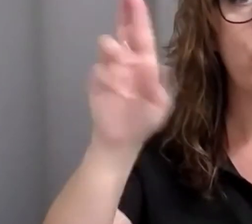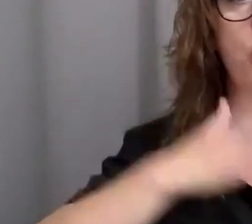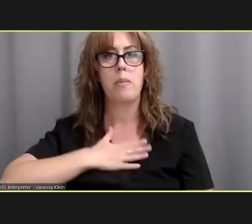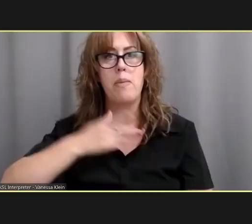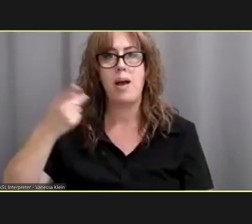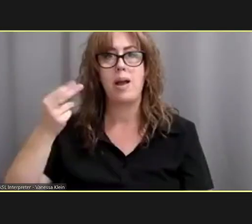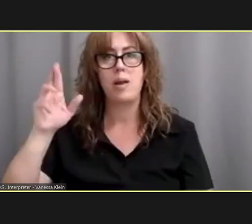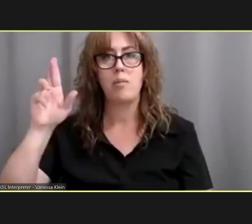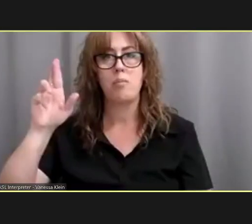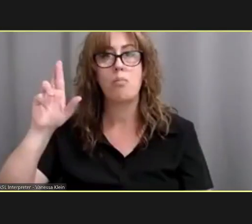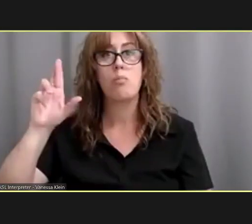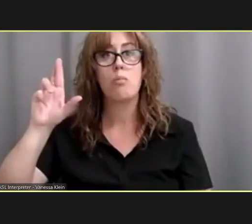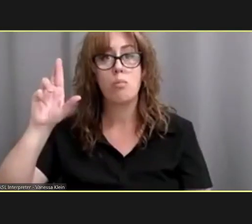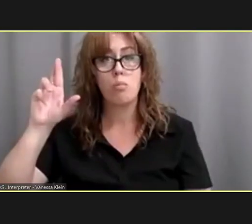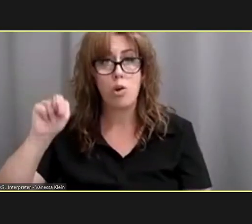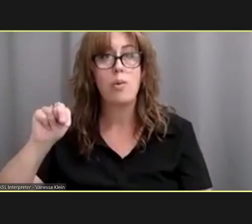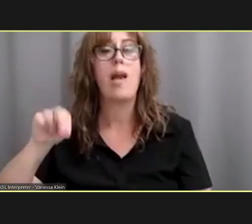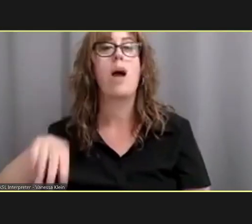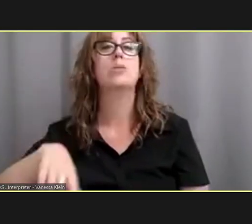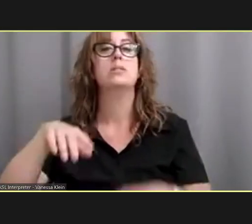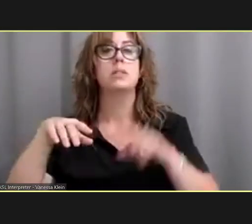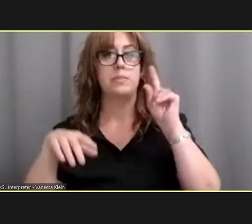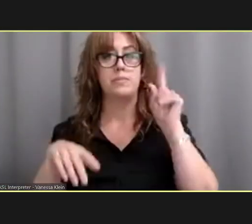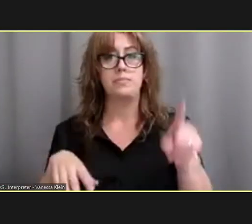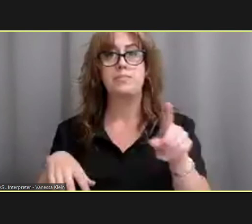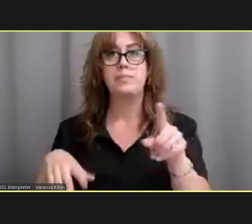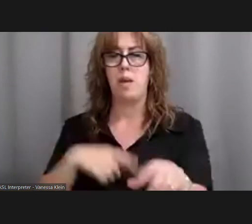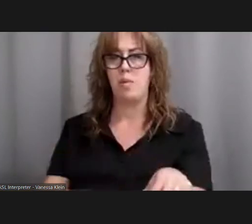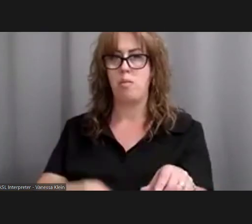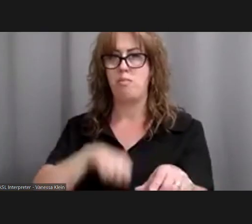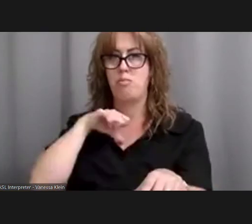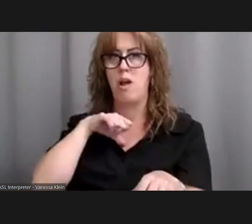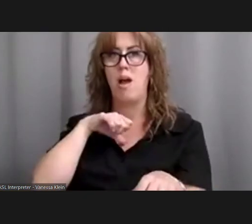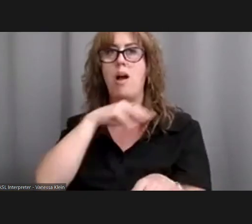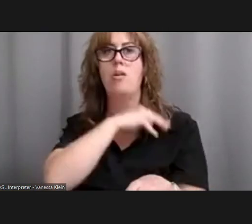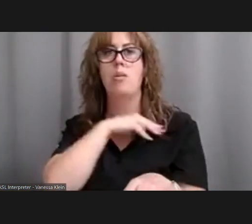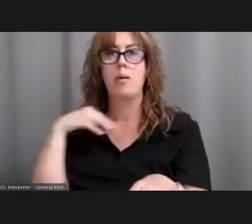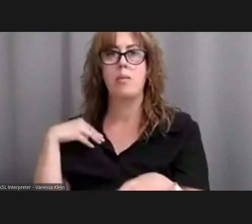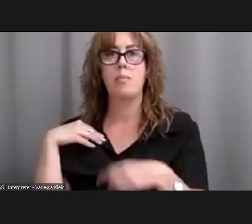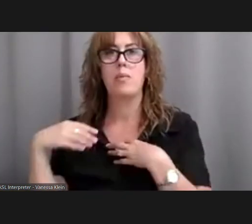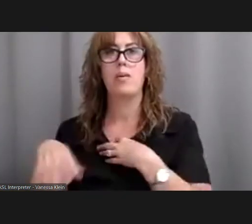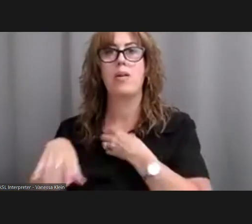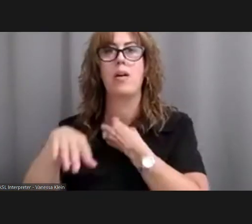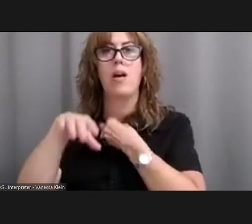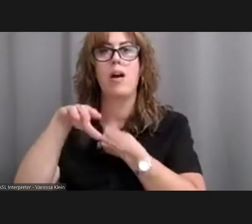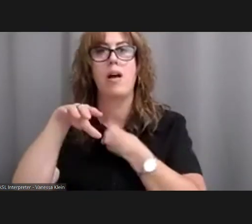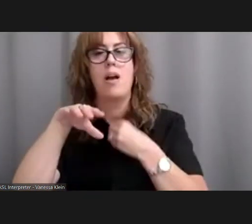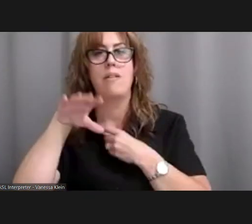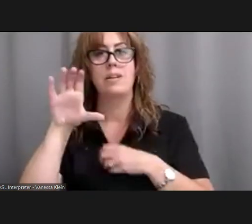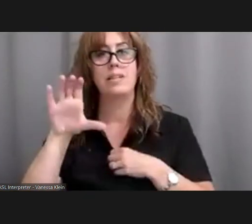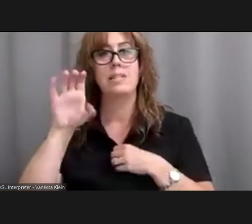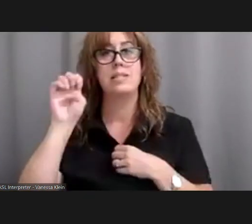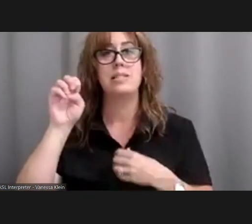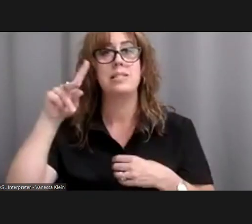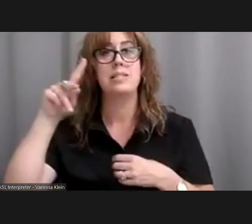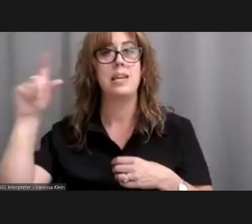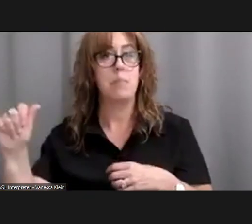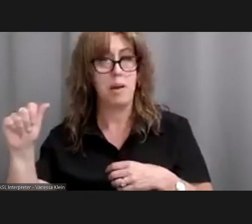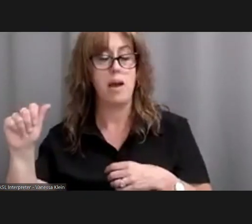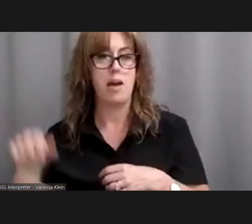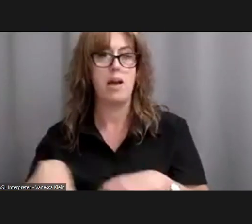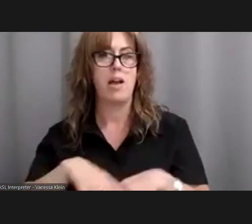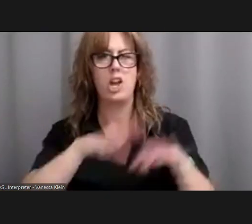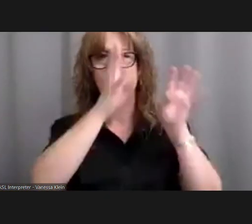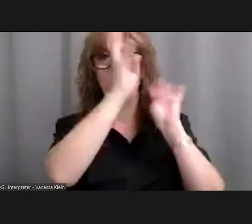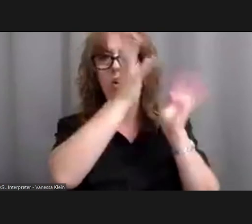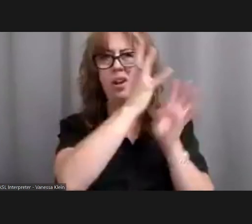contributor to the IPC, and a proud member of CIPA, the Creative and Independent Producer Alliance. It is a privilege to be here with you